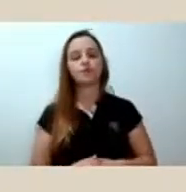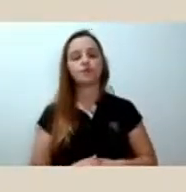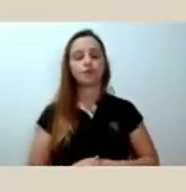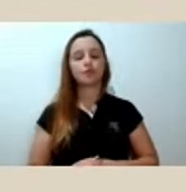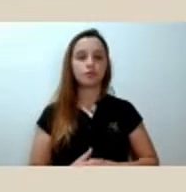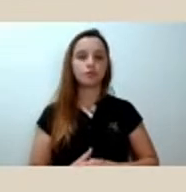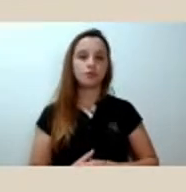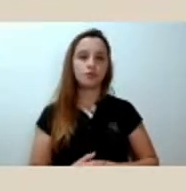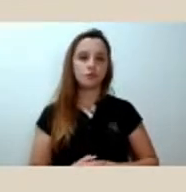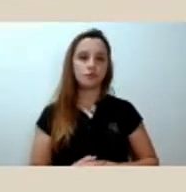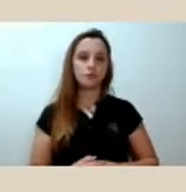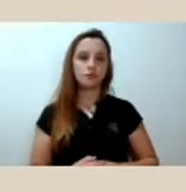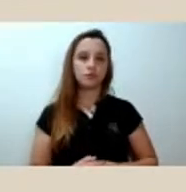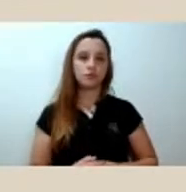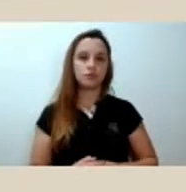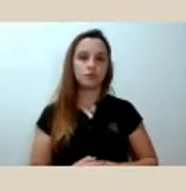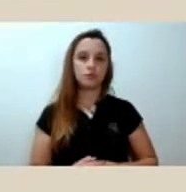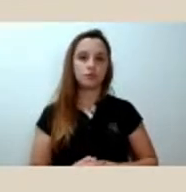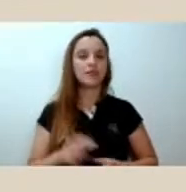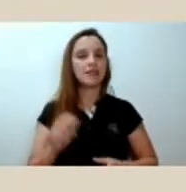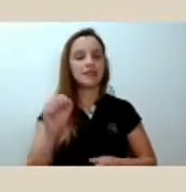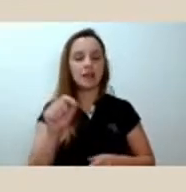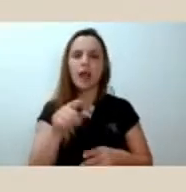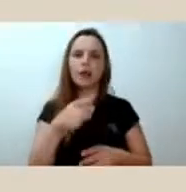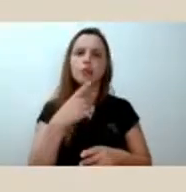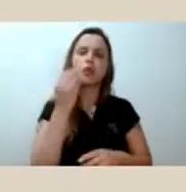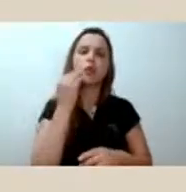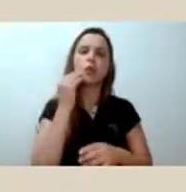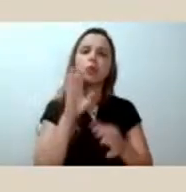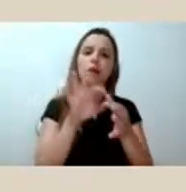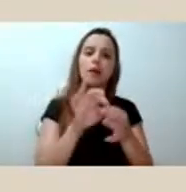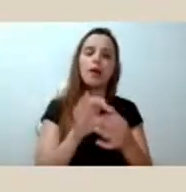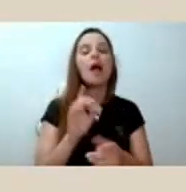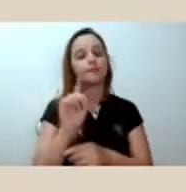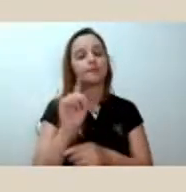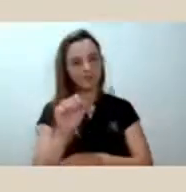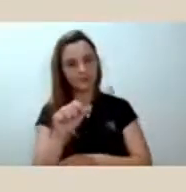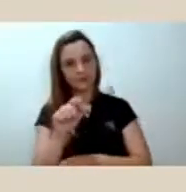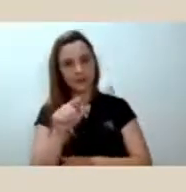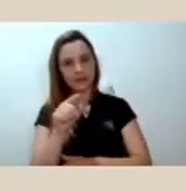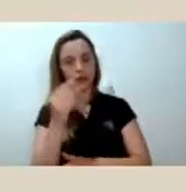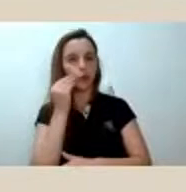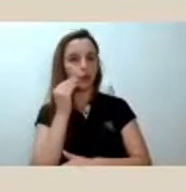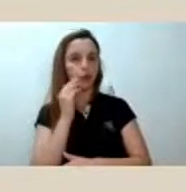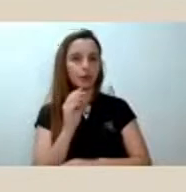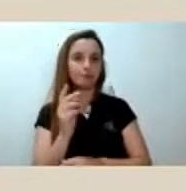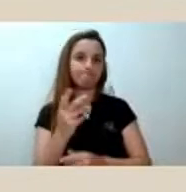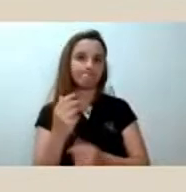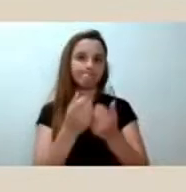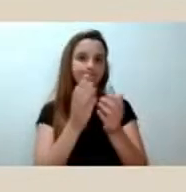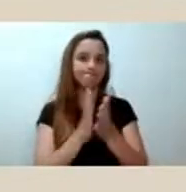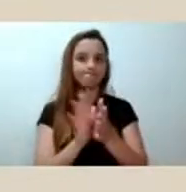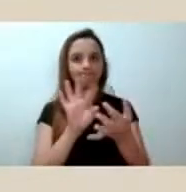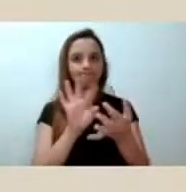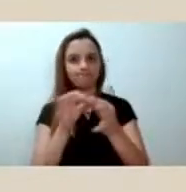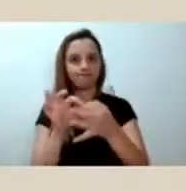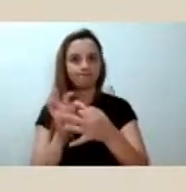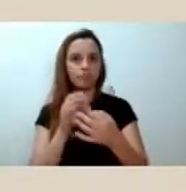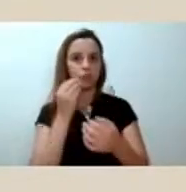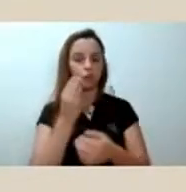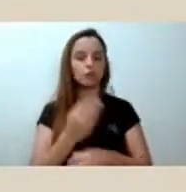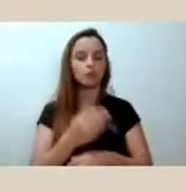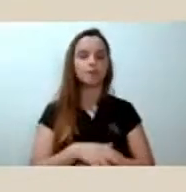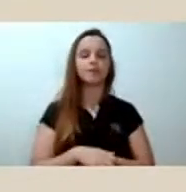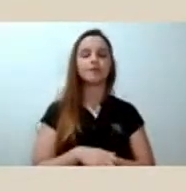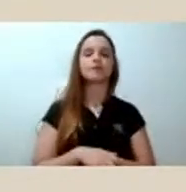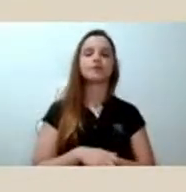questions Se conectam. Yes, exactly. How they intertwine with each other to, com a complexidade,